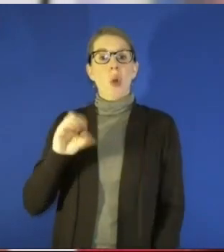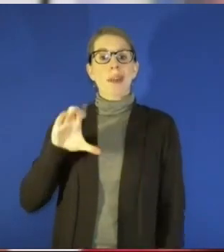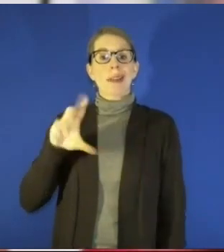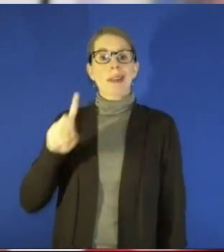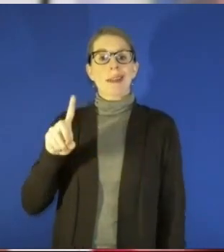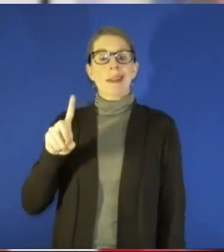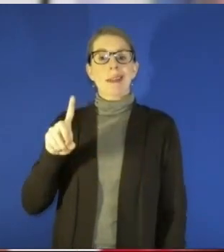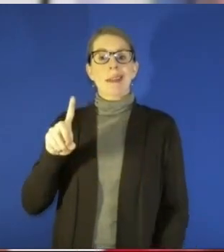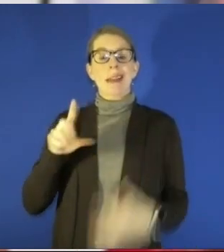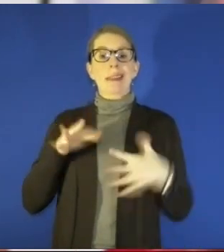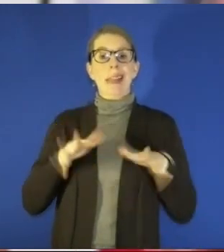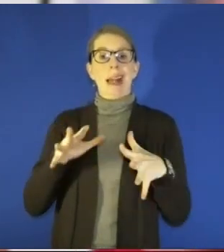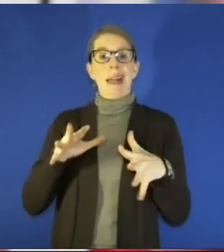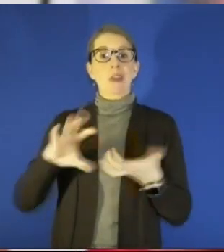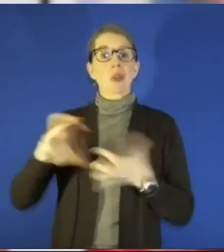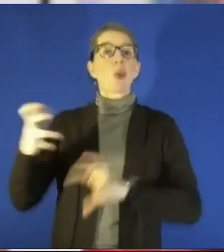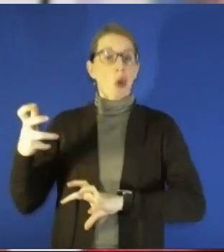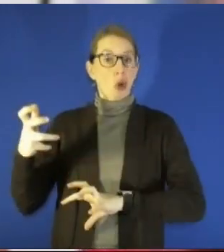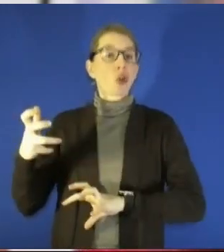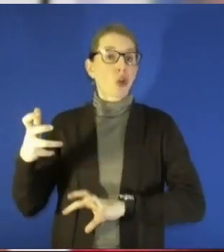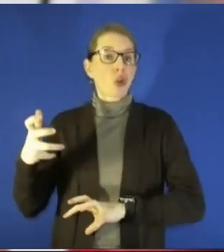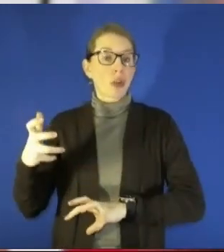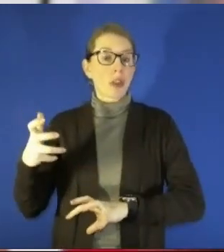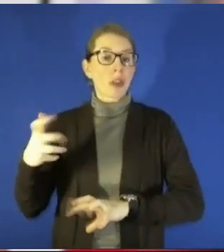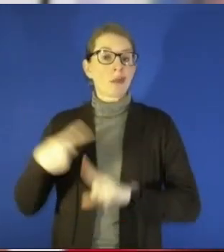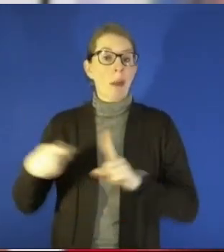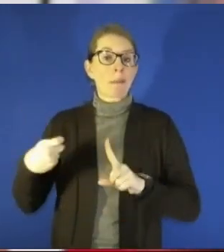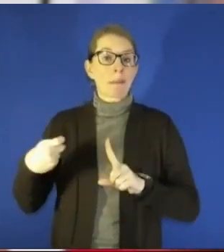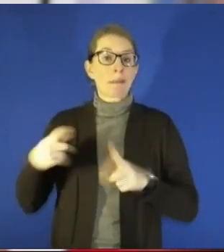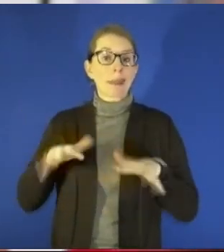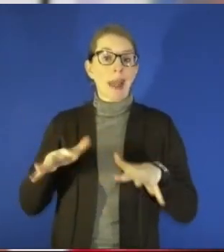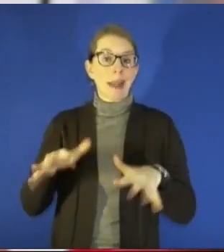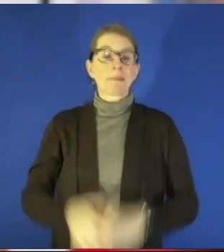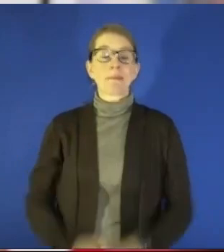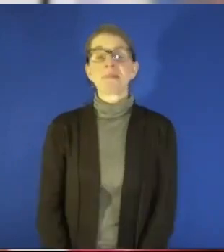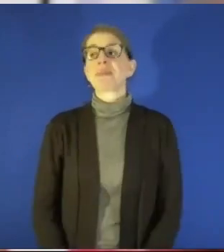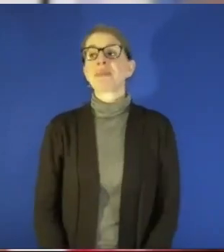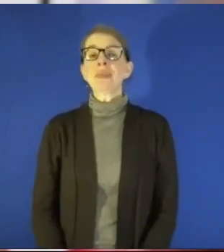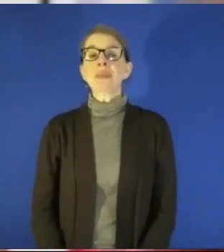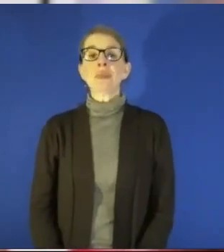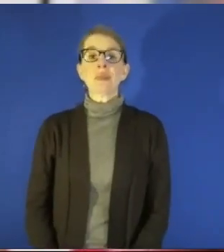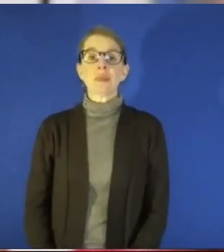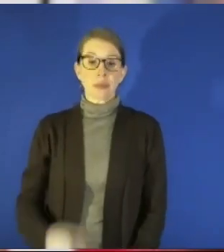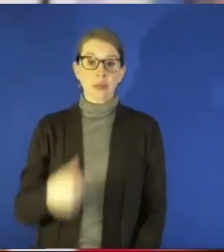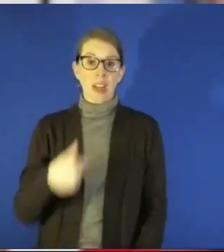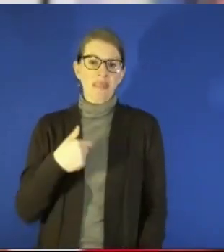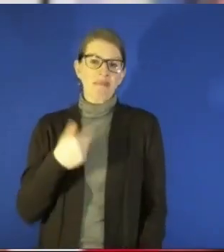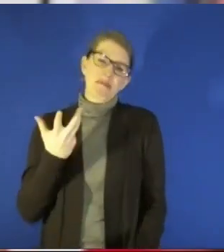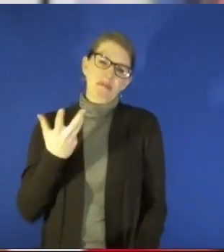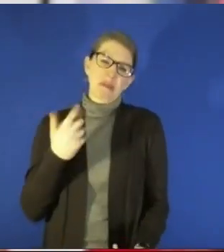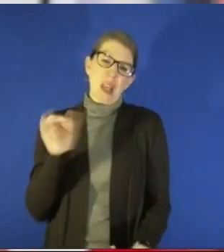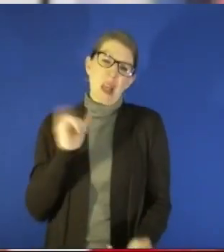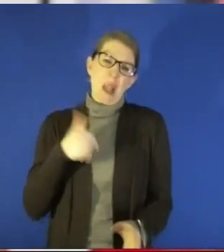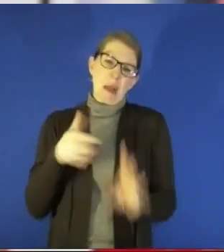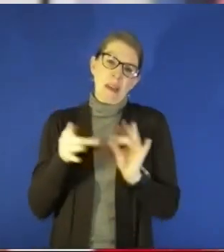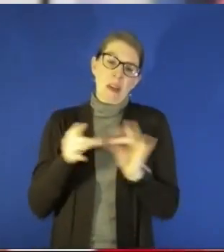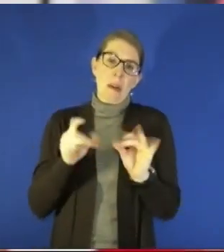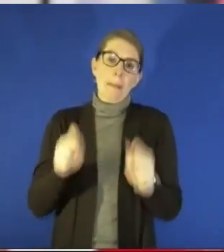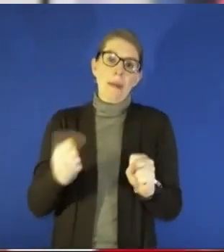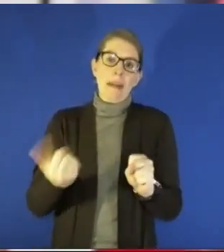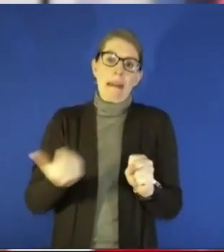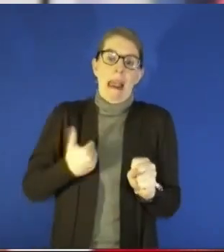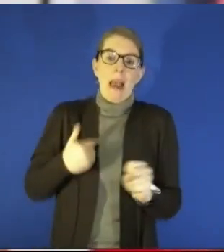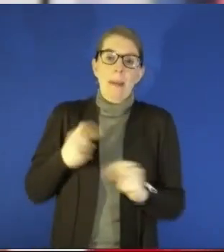an anxiety disorder. And like I said, I probably always had it, but it was in a